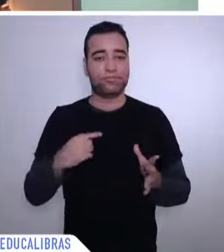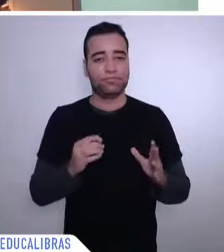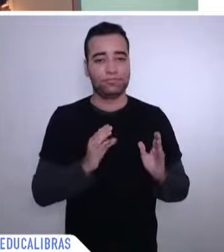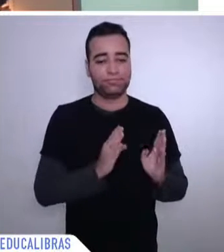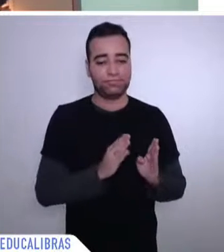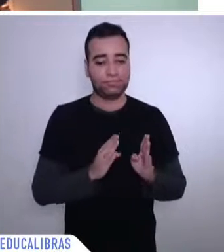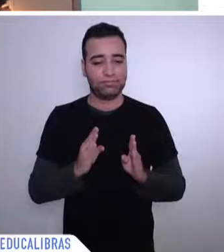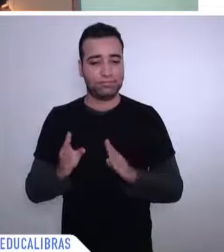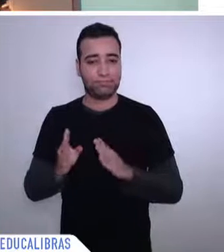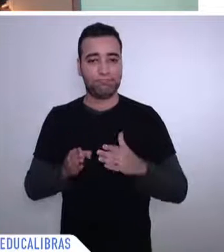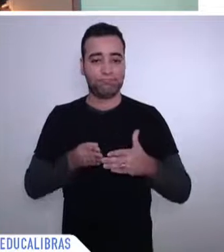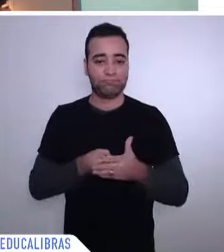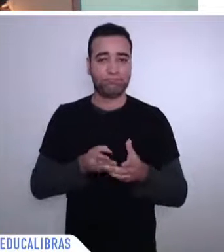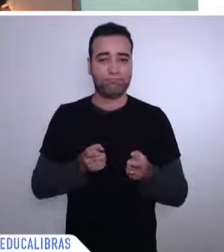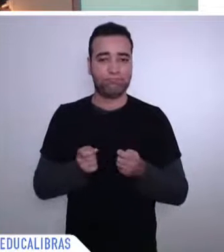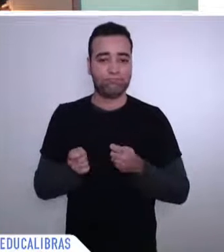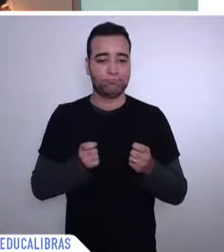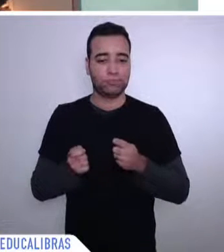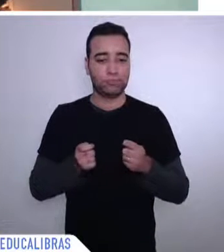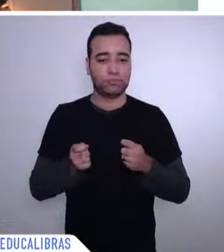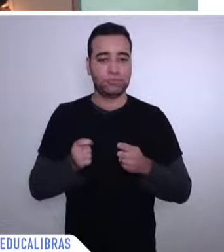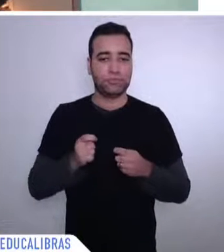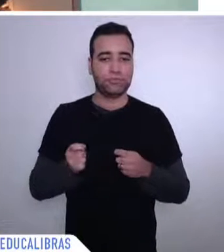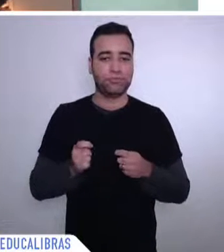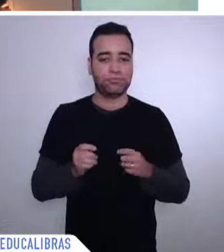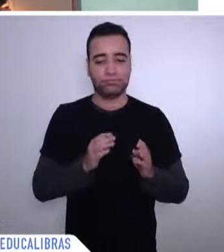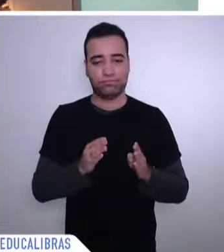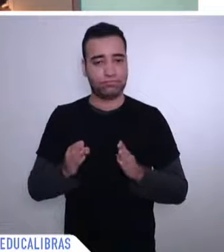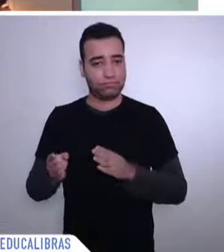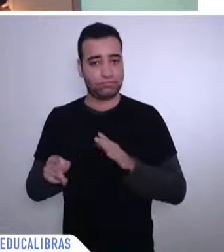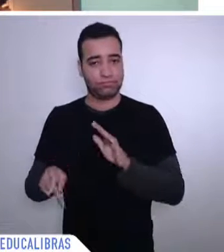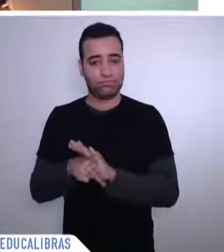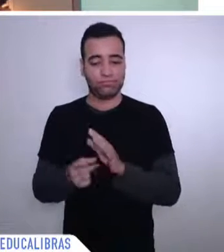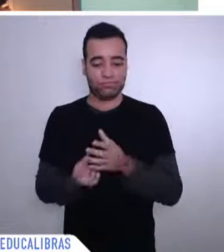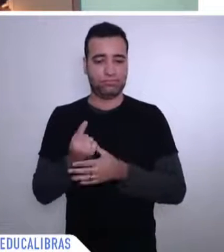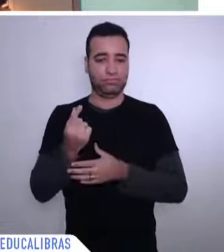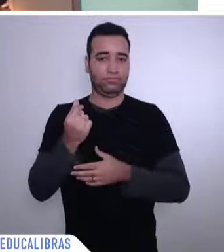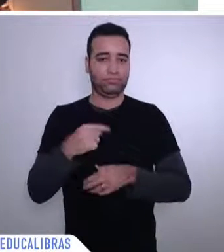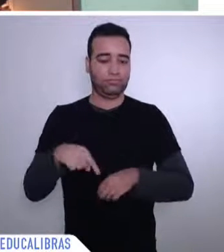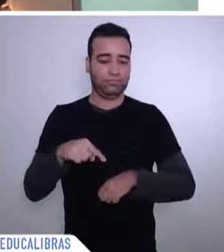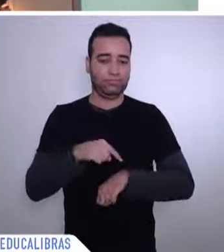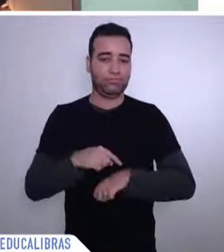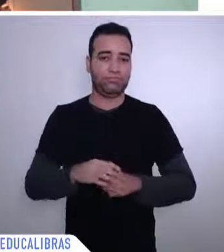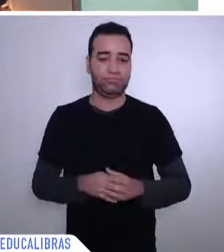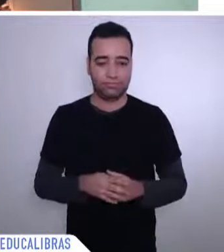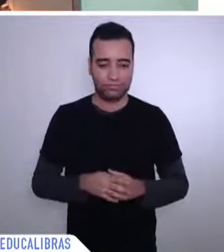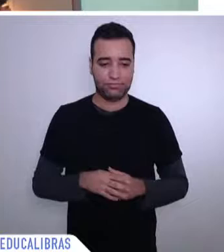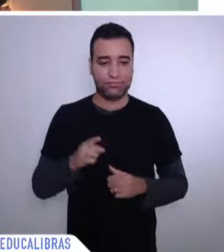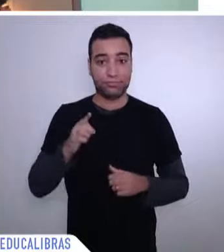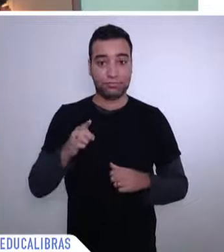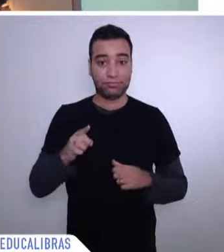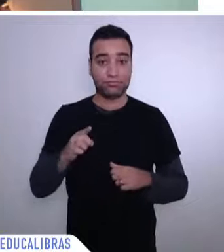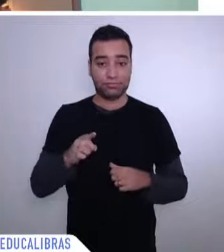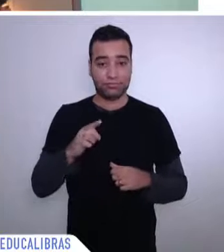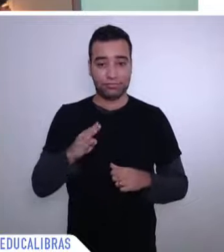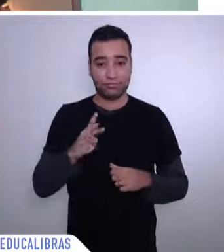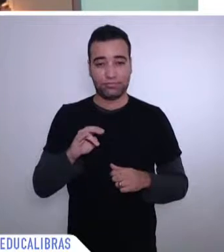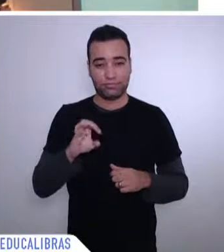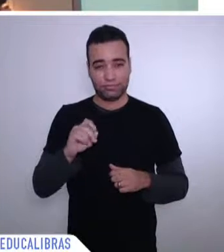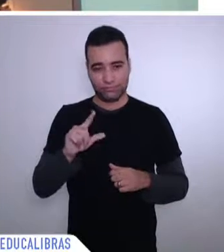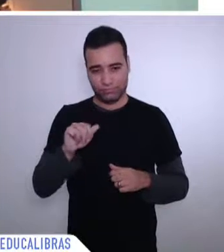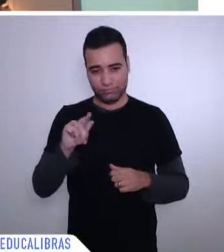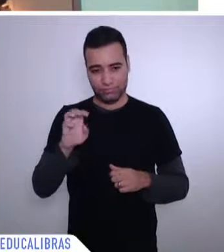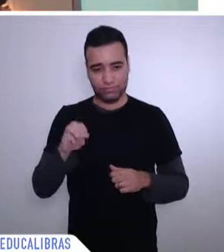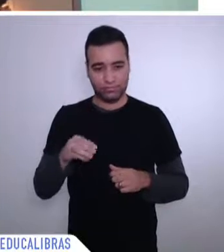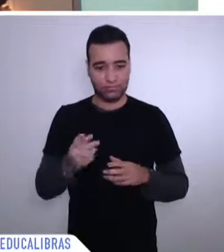and they are all in coordination with the contingency, with the chain value that are capitalist. In